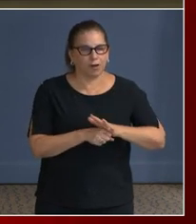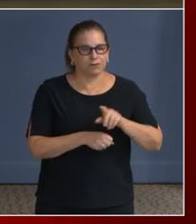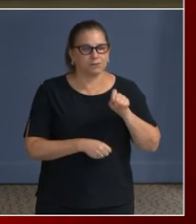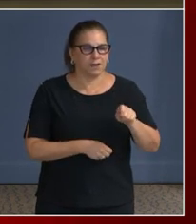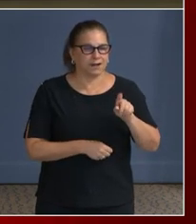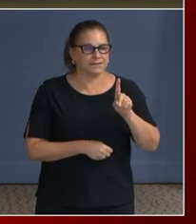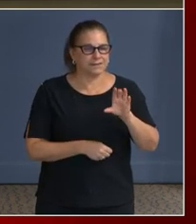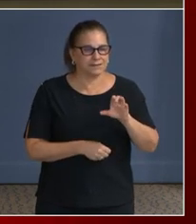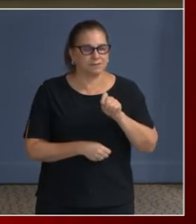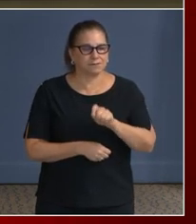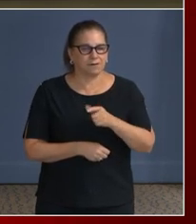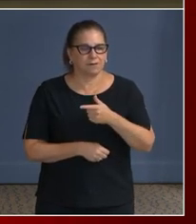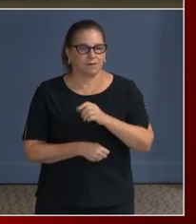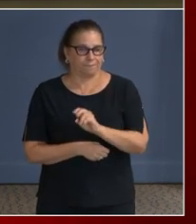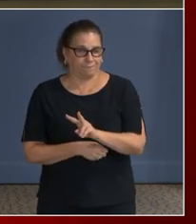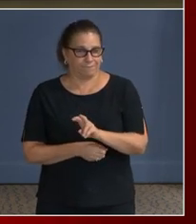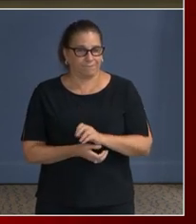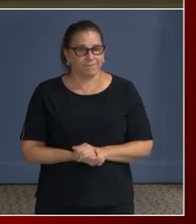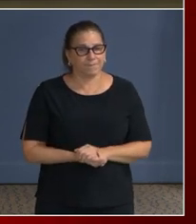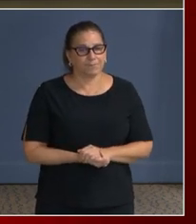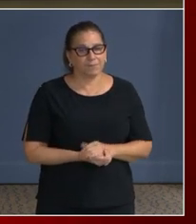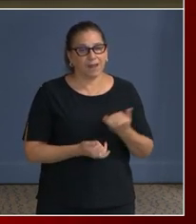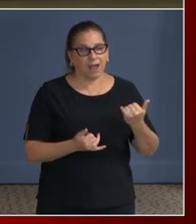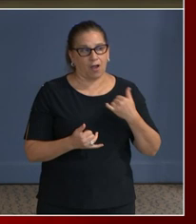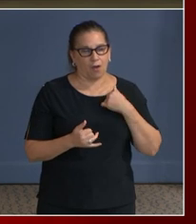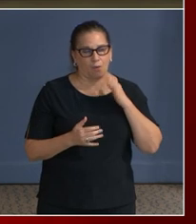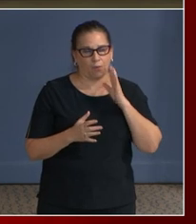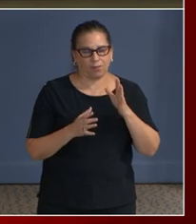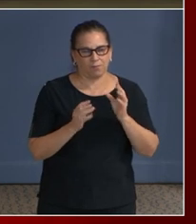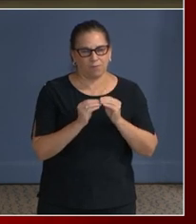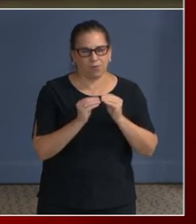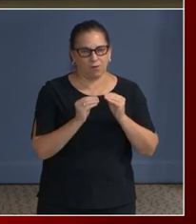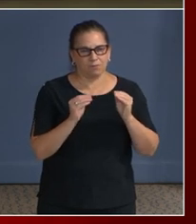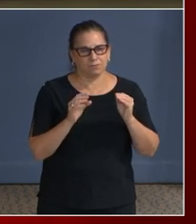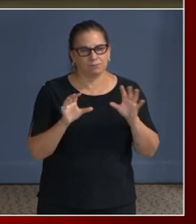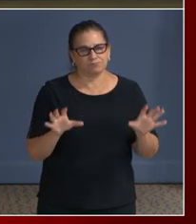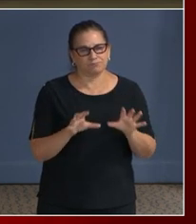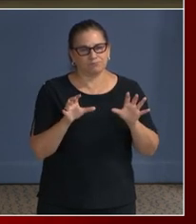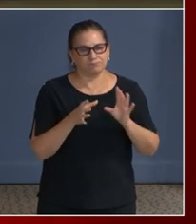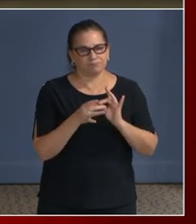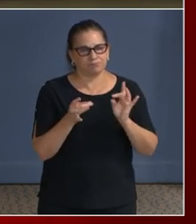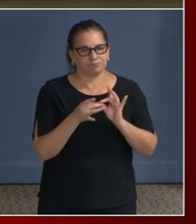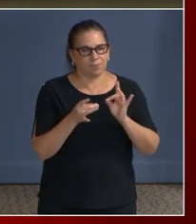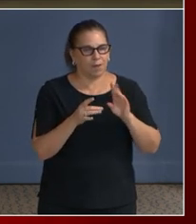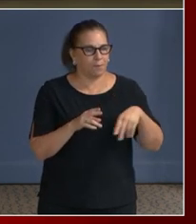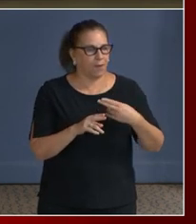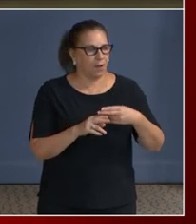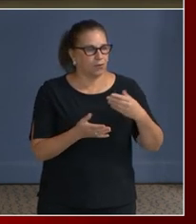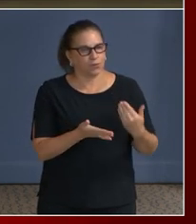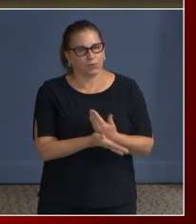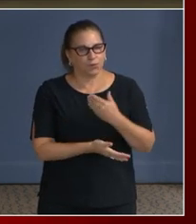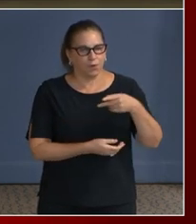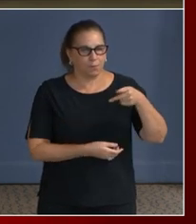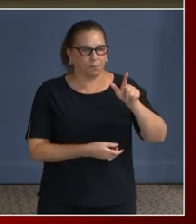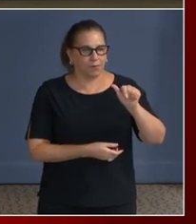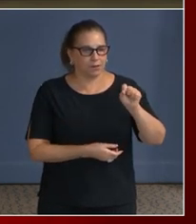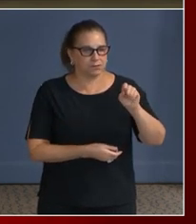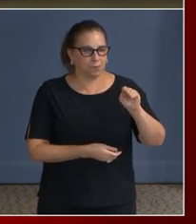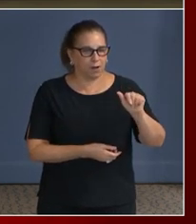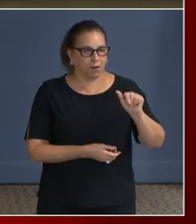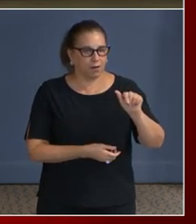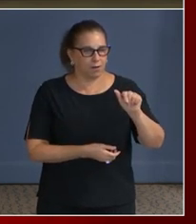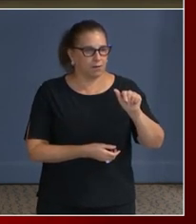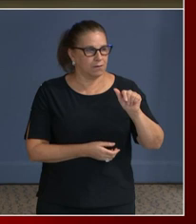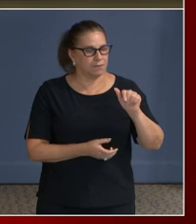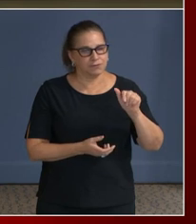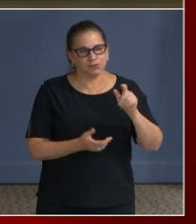treat coronavirus patients. We know that here in DC, we have nearly 11,000 people who have had COVID and